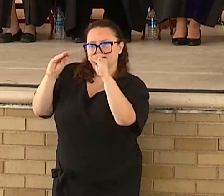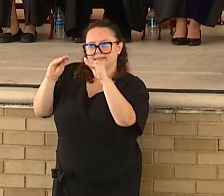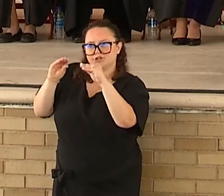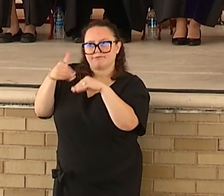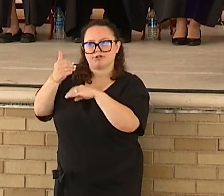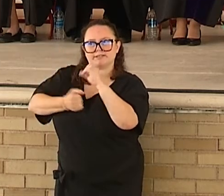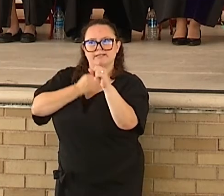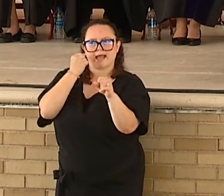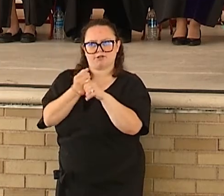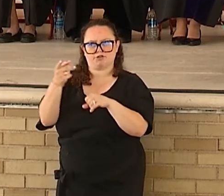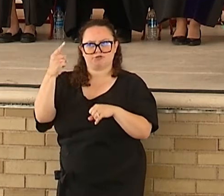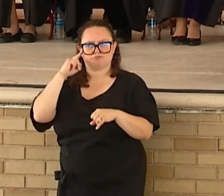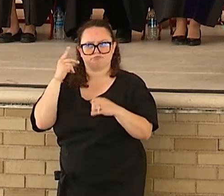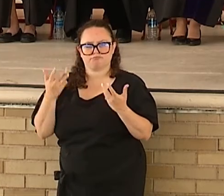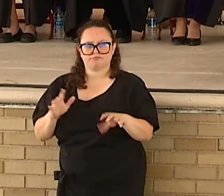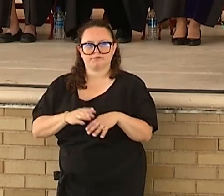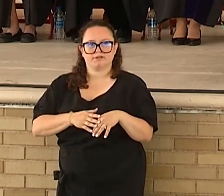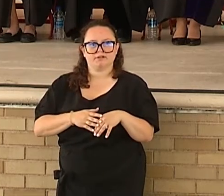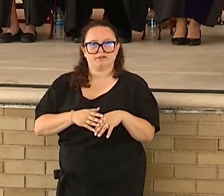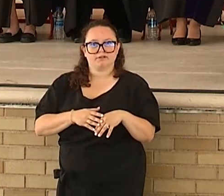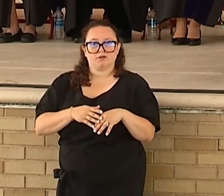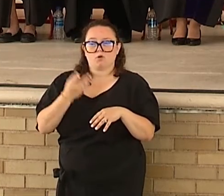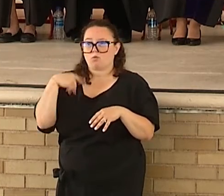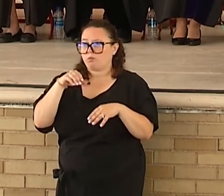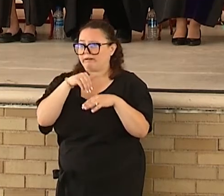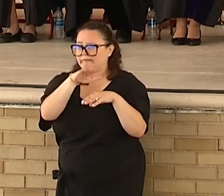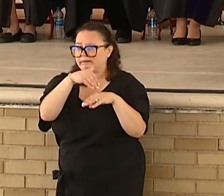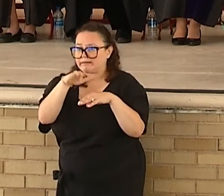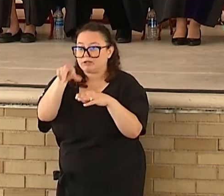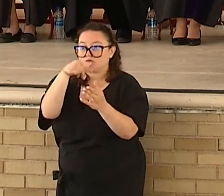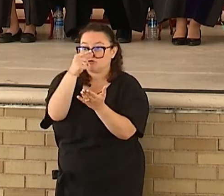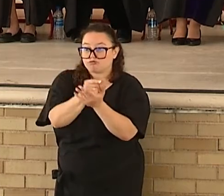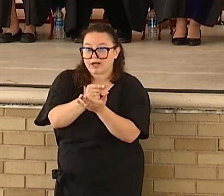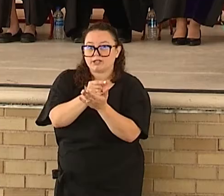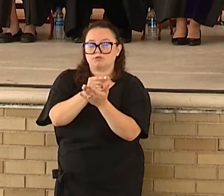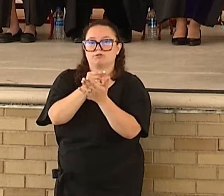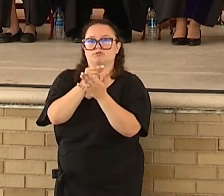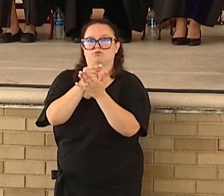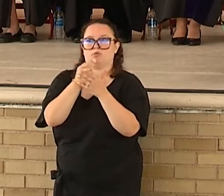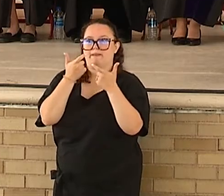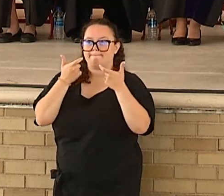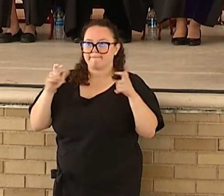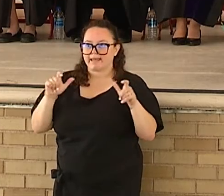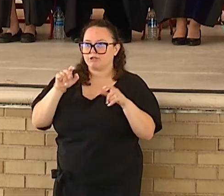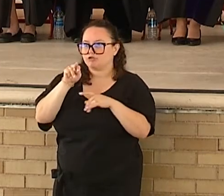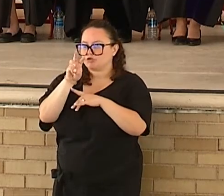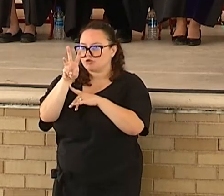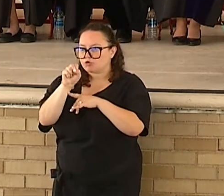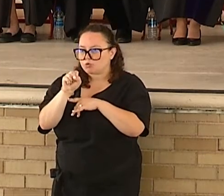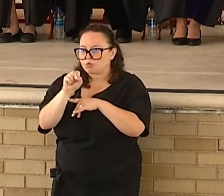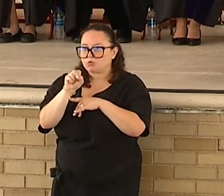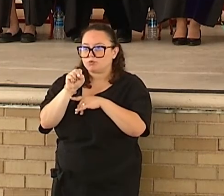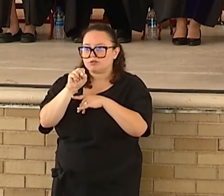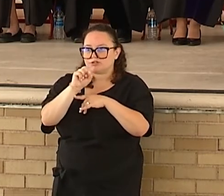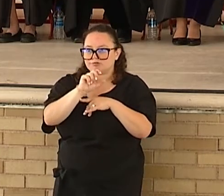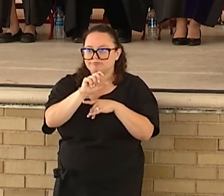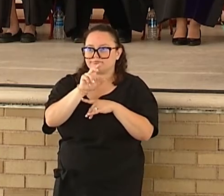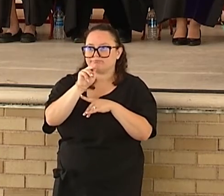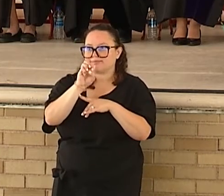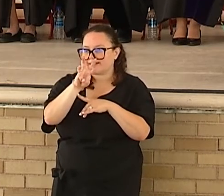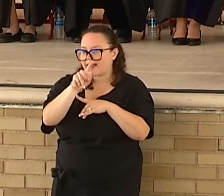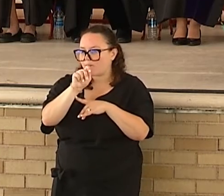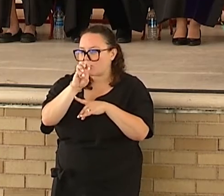to all of the major newspaper, all of the major networks. We would love to have you. I hope you'll consider it. To all